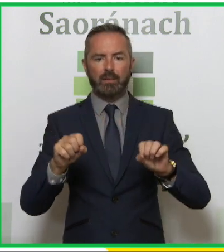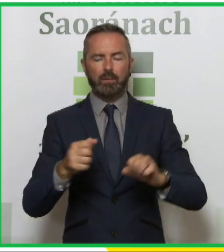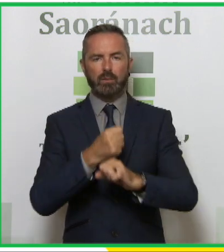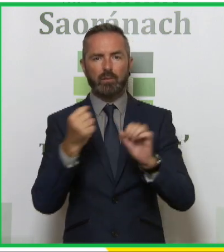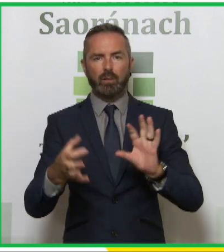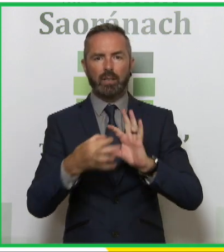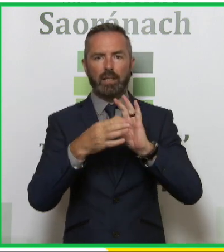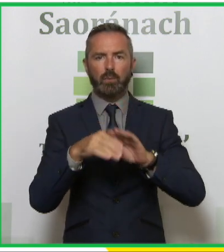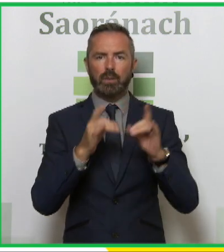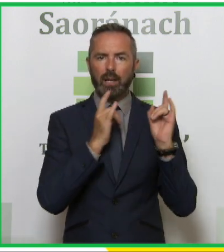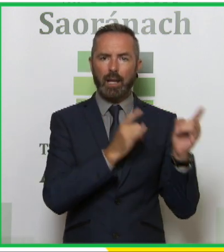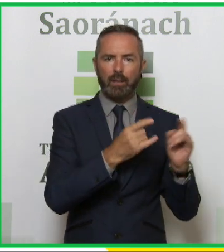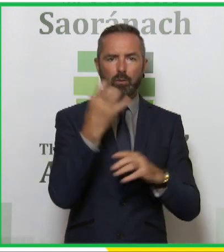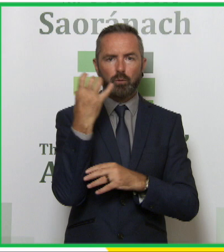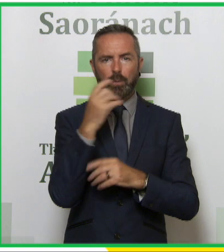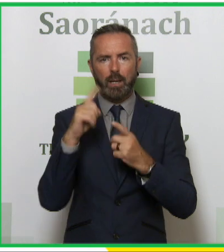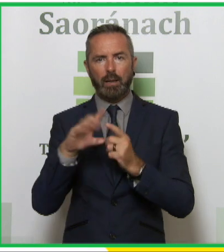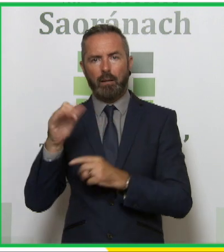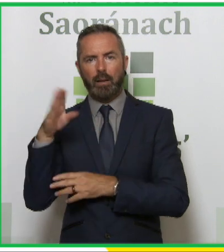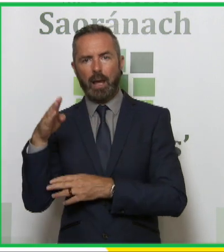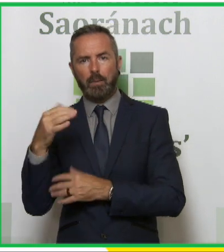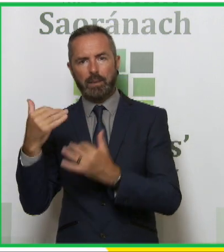between health, criminal, and laboratory data.